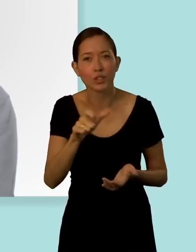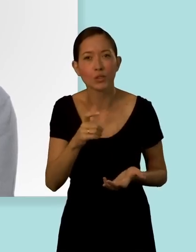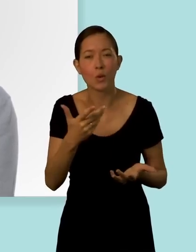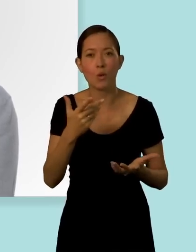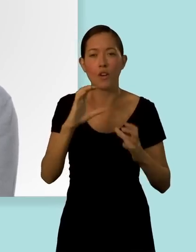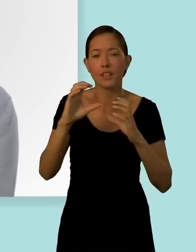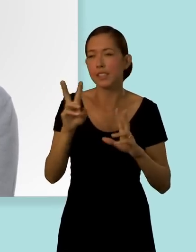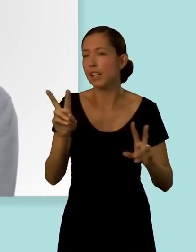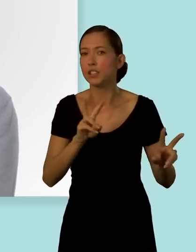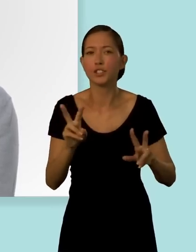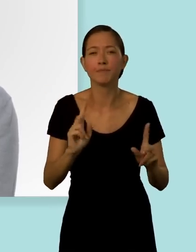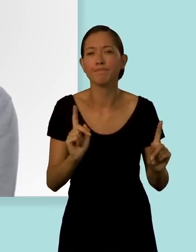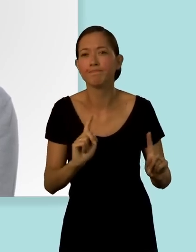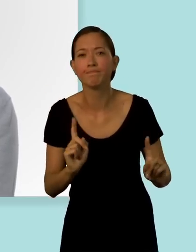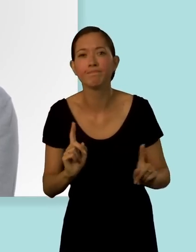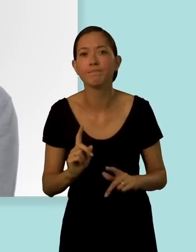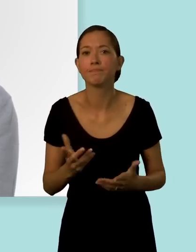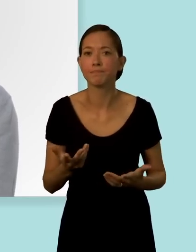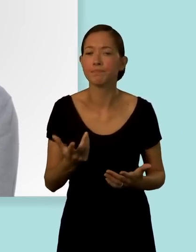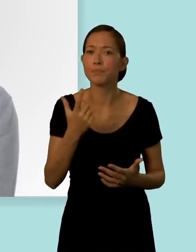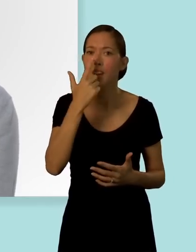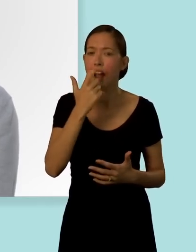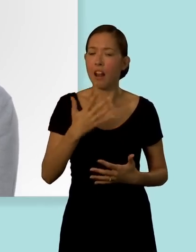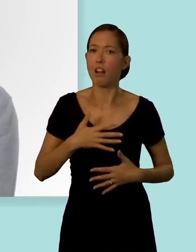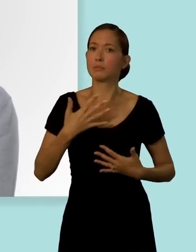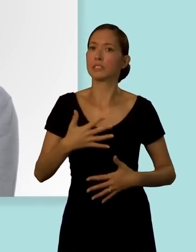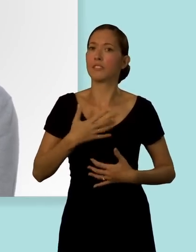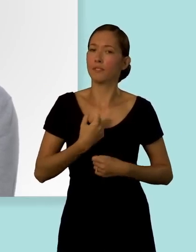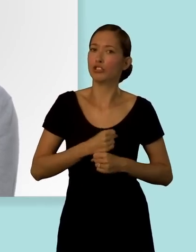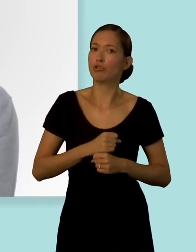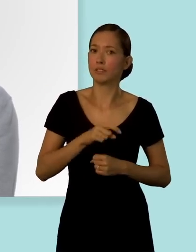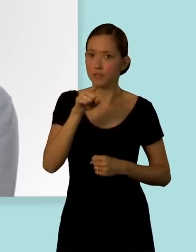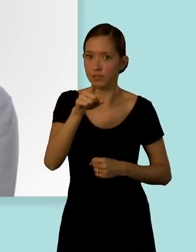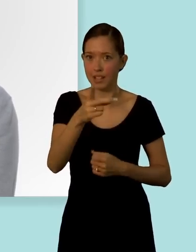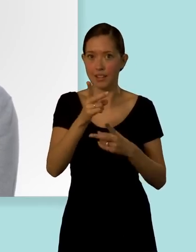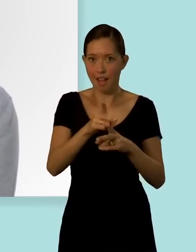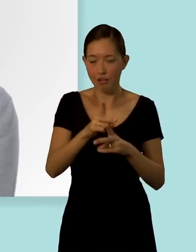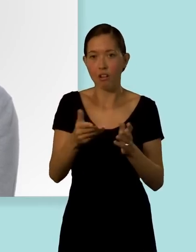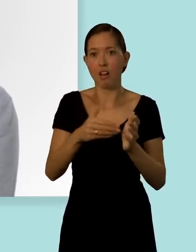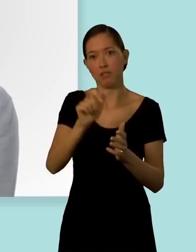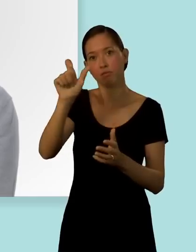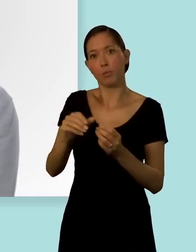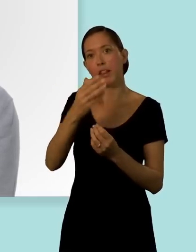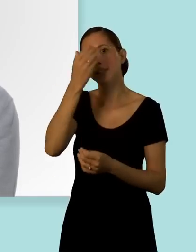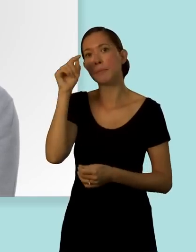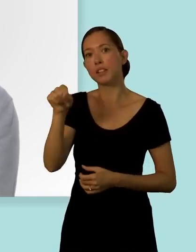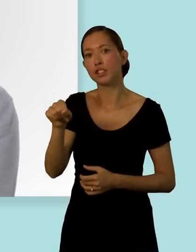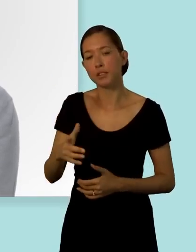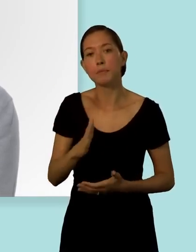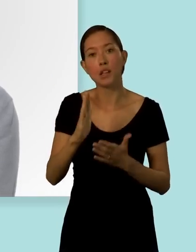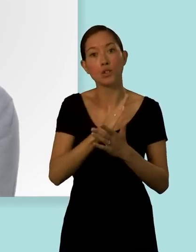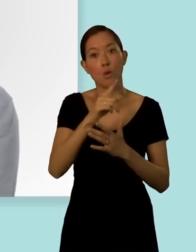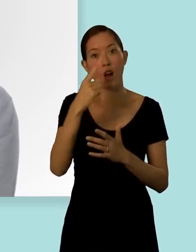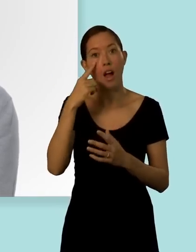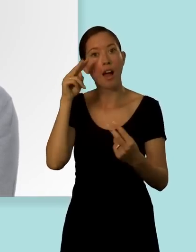right words or follow a conversation. This can be upsetting and frustrating for both you as a carer and the person with